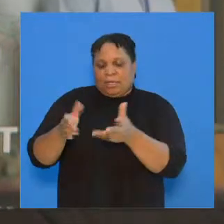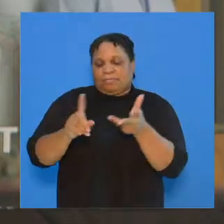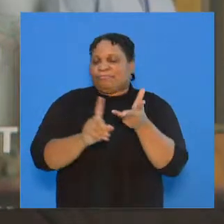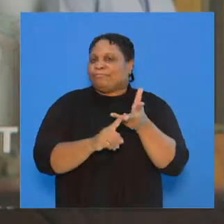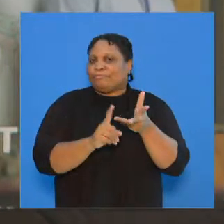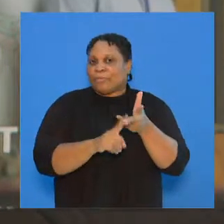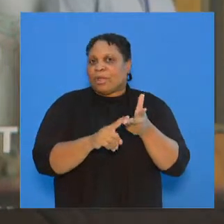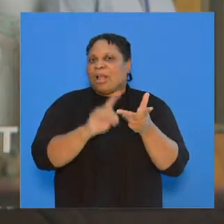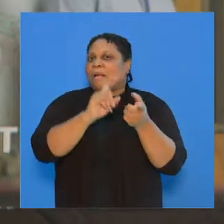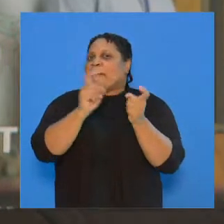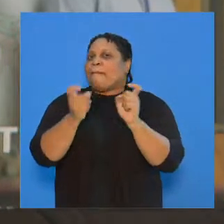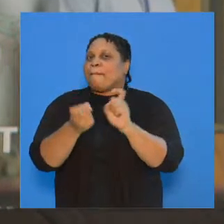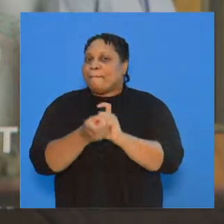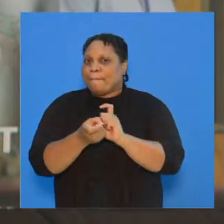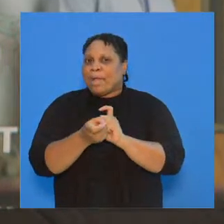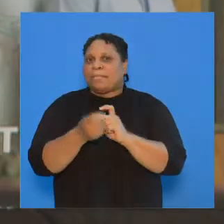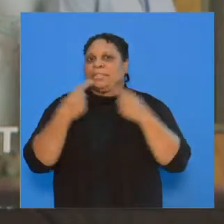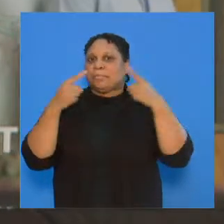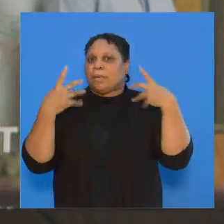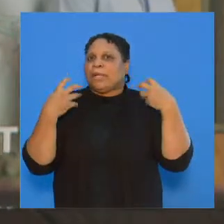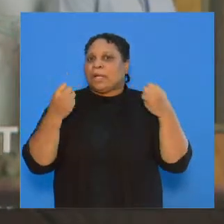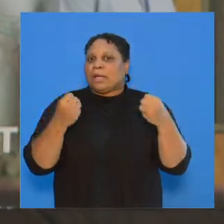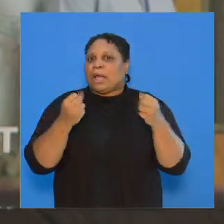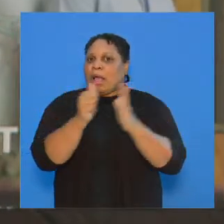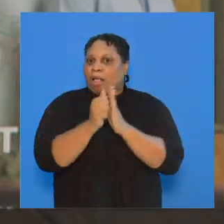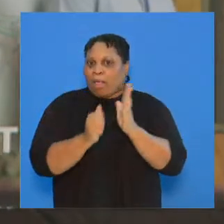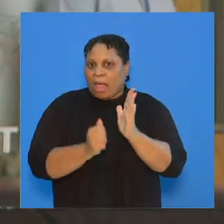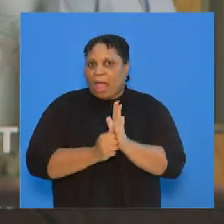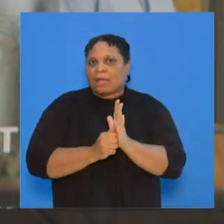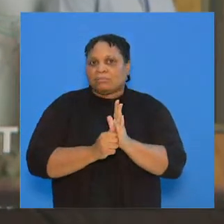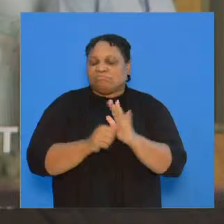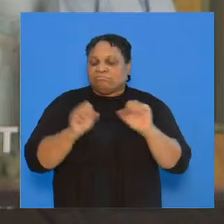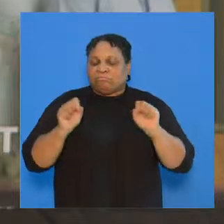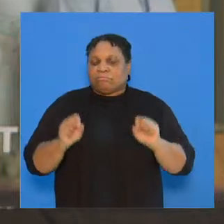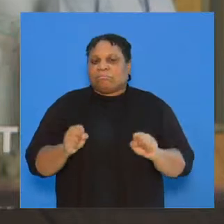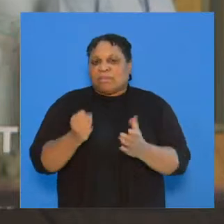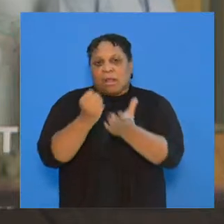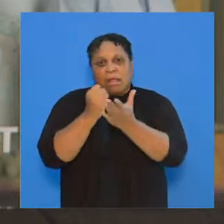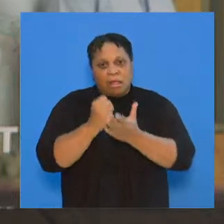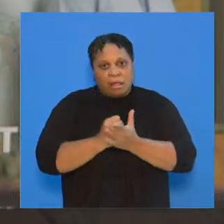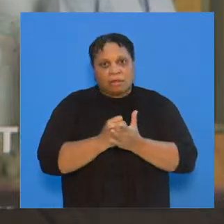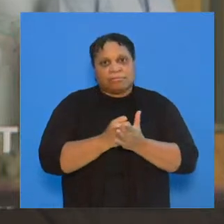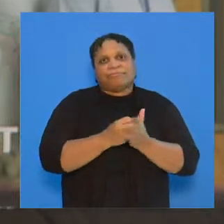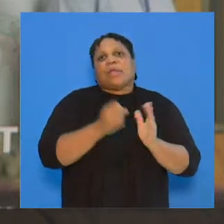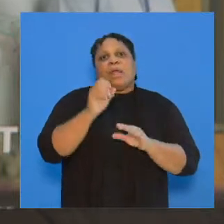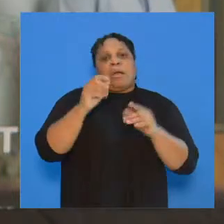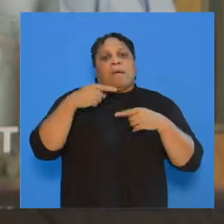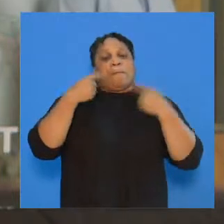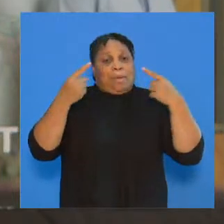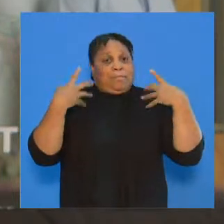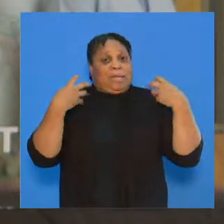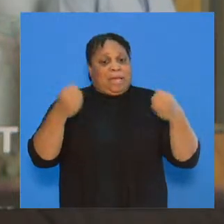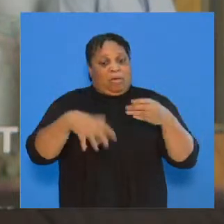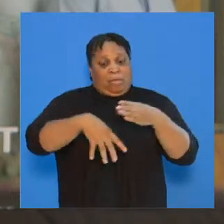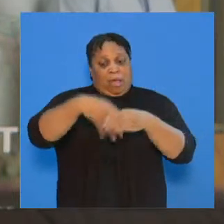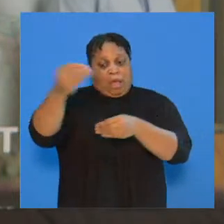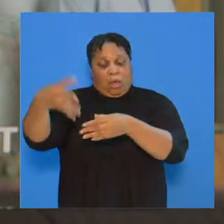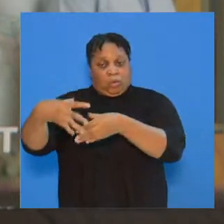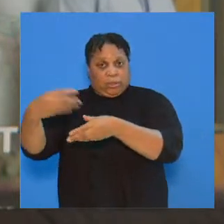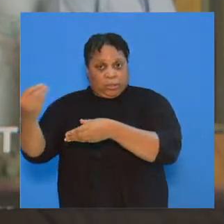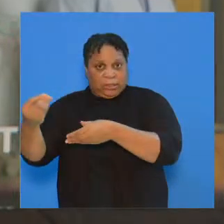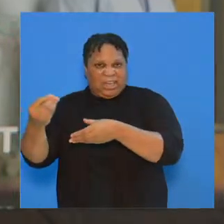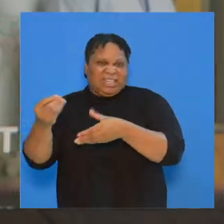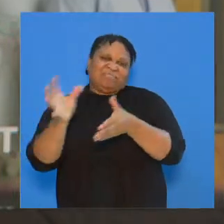be amendments to the Public Health Act. These are amendments that will enable us to enact public health measures outside of the